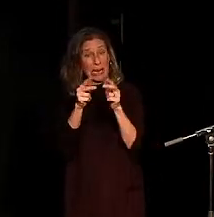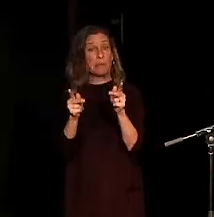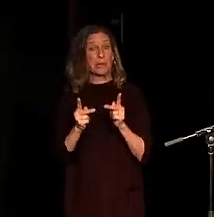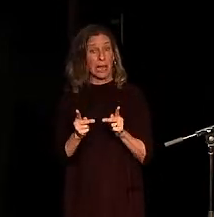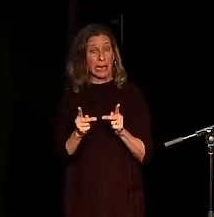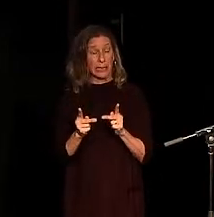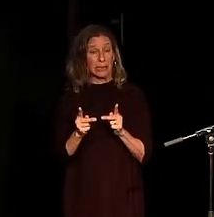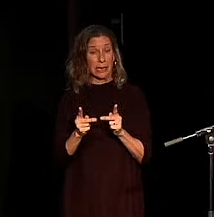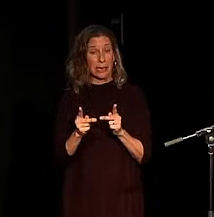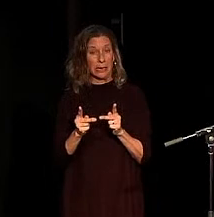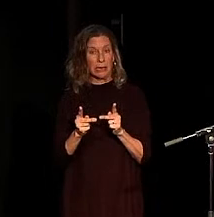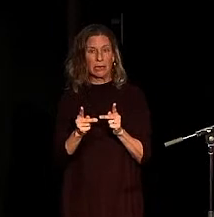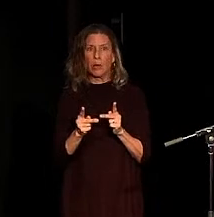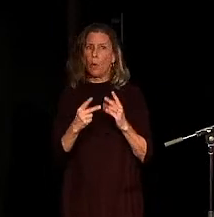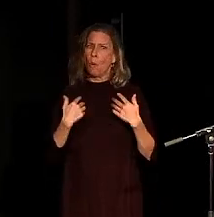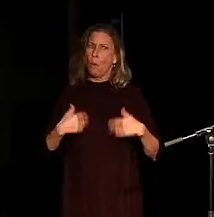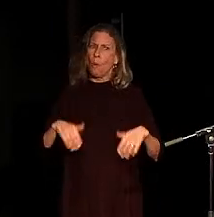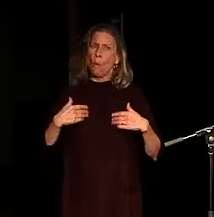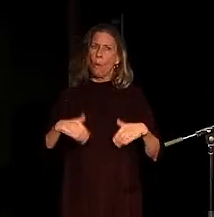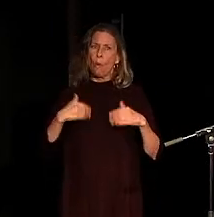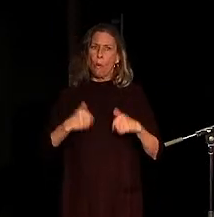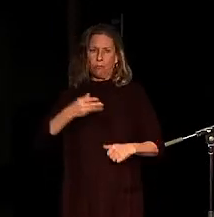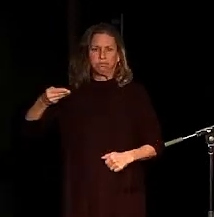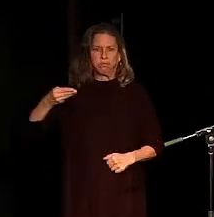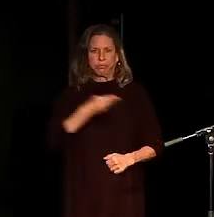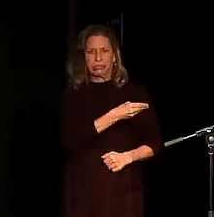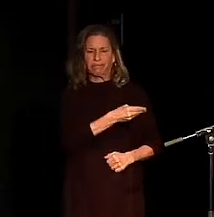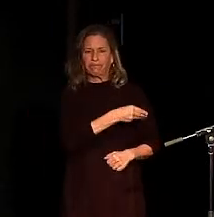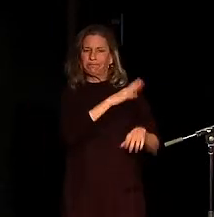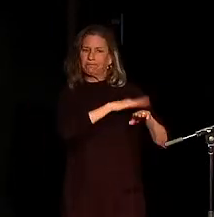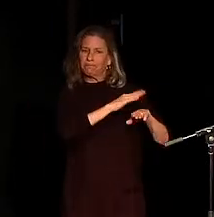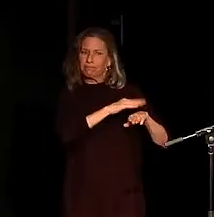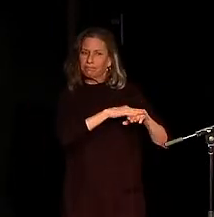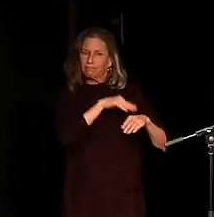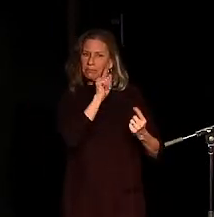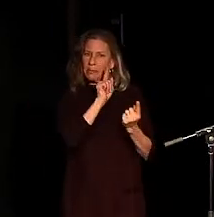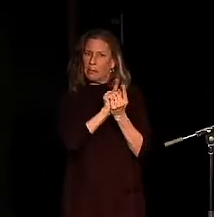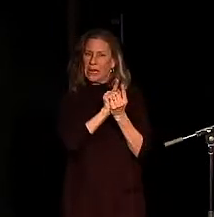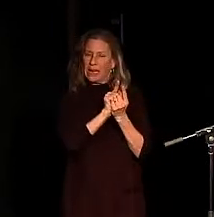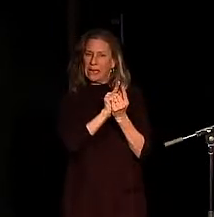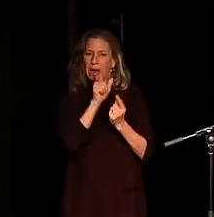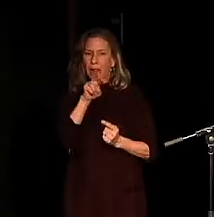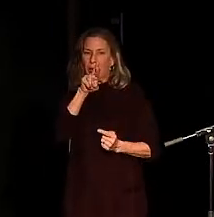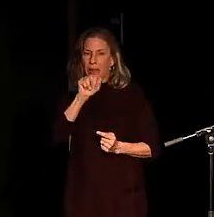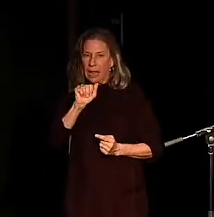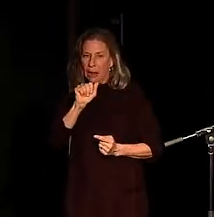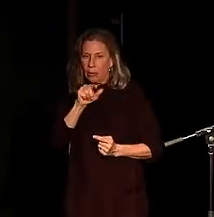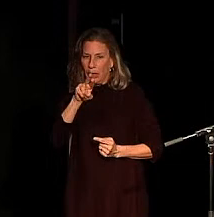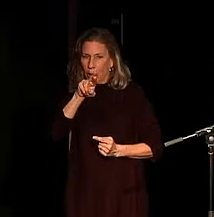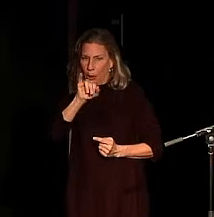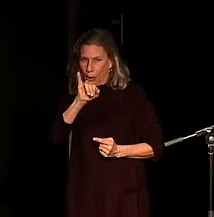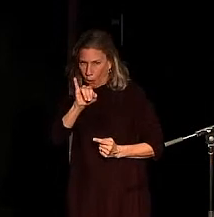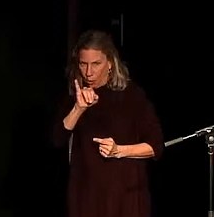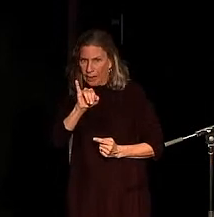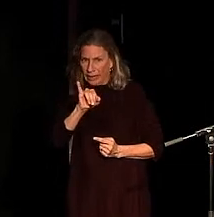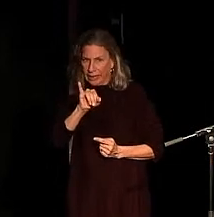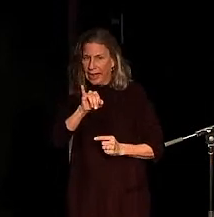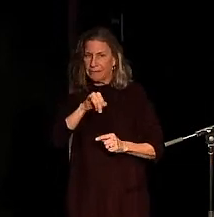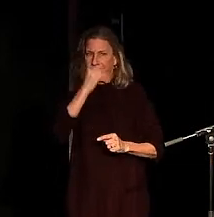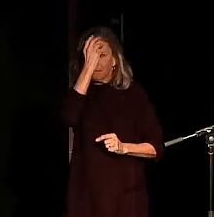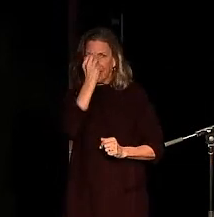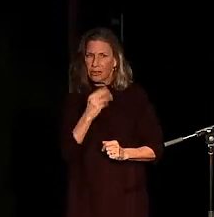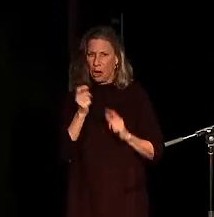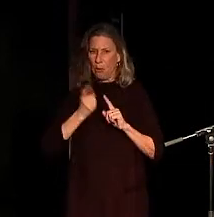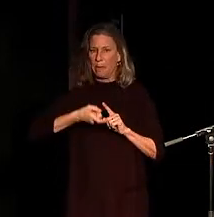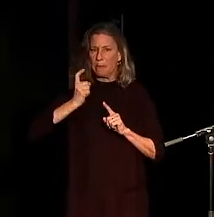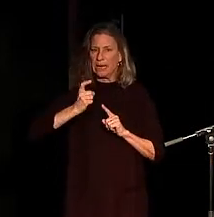a good way to get that concern right to my attention is to go to the chapter. Lara, Lori, and others will bring it to our attention right away.